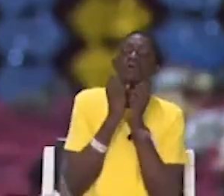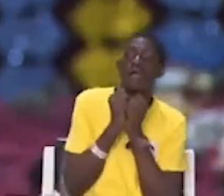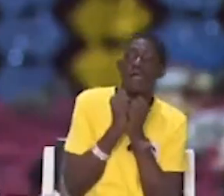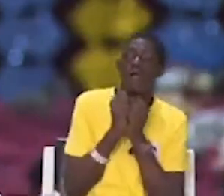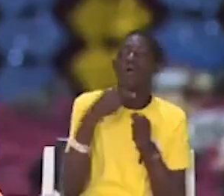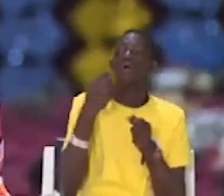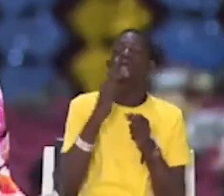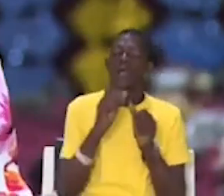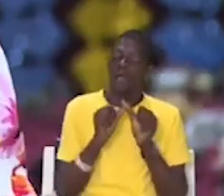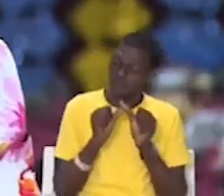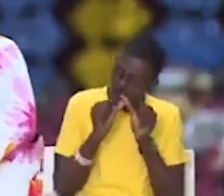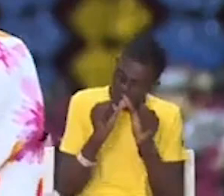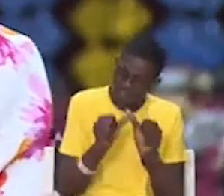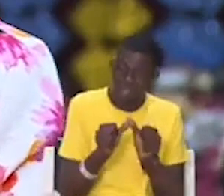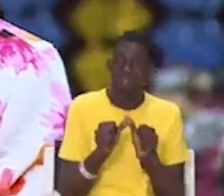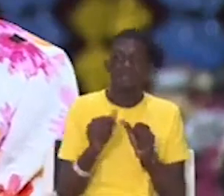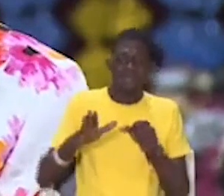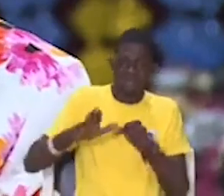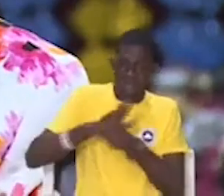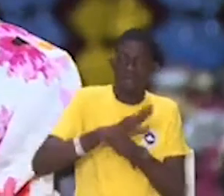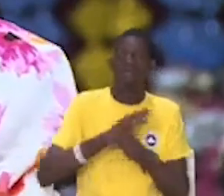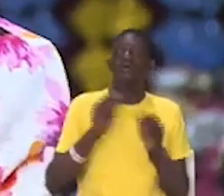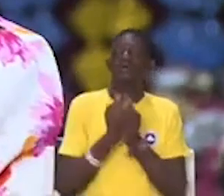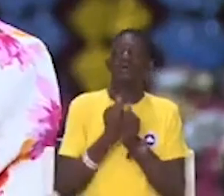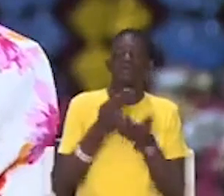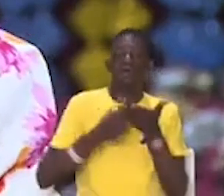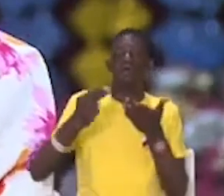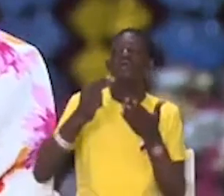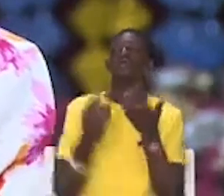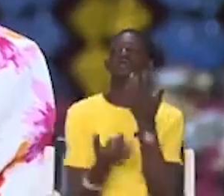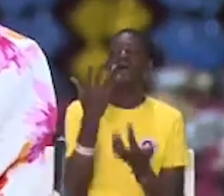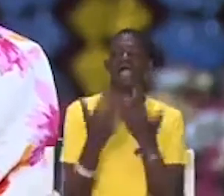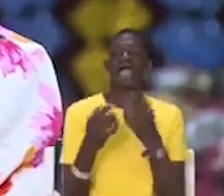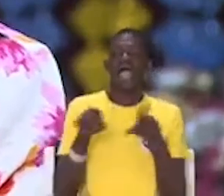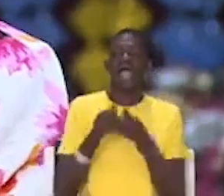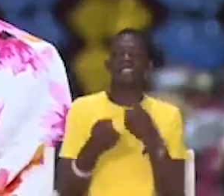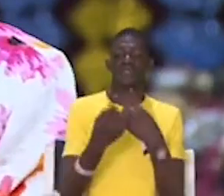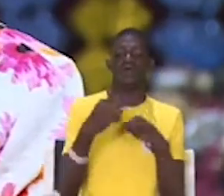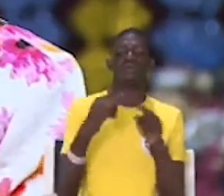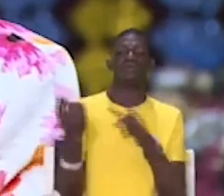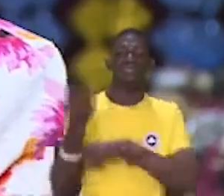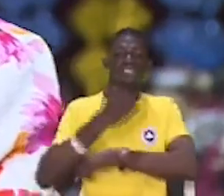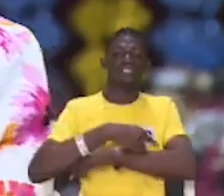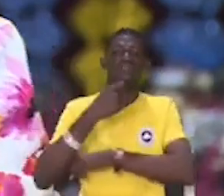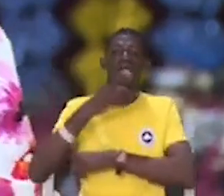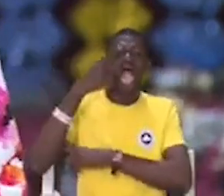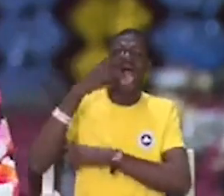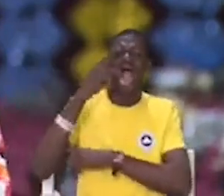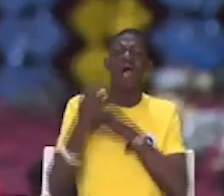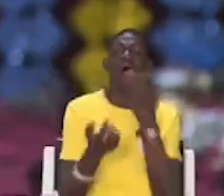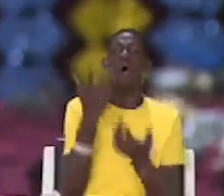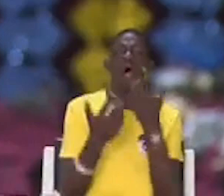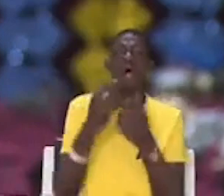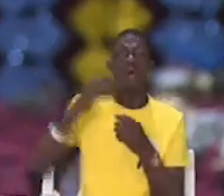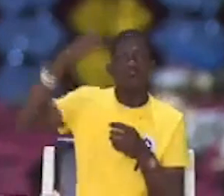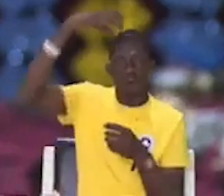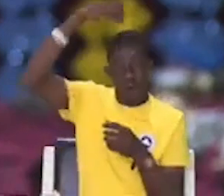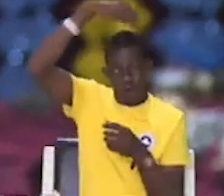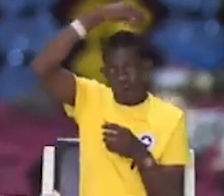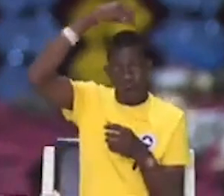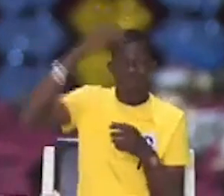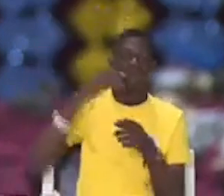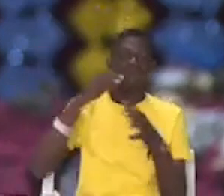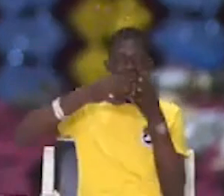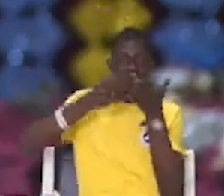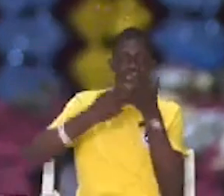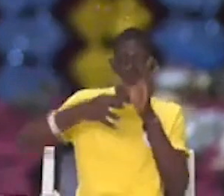are continually filled with the holy fire as it came on the day of Pentecost. Something happened on the